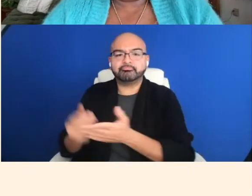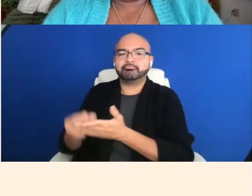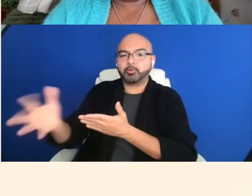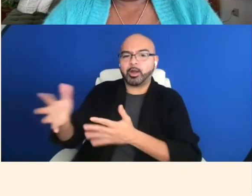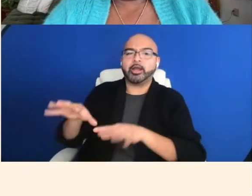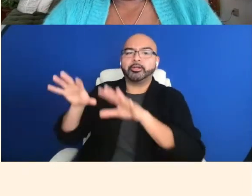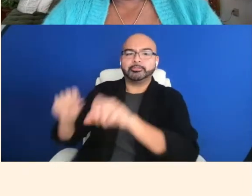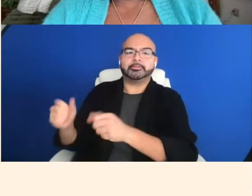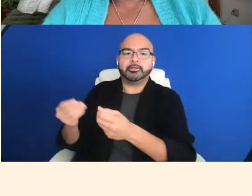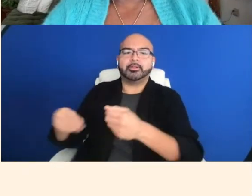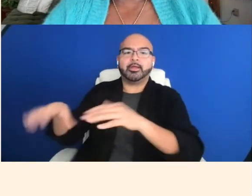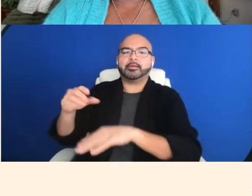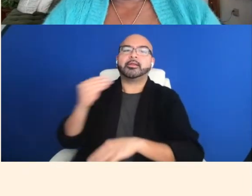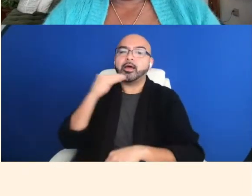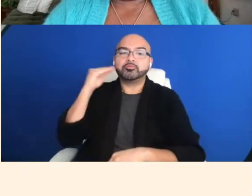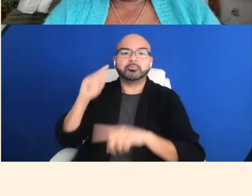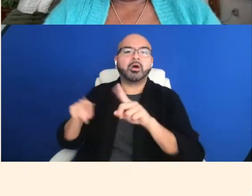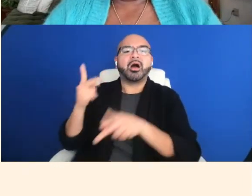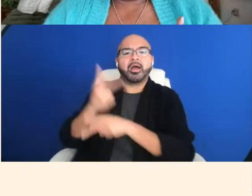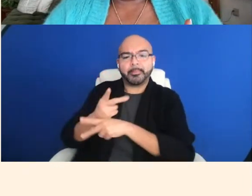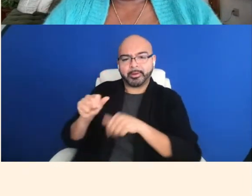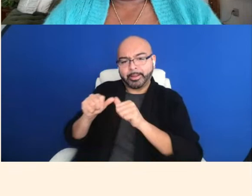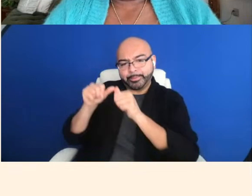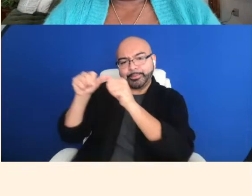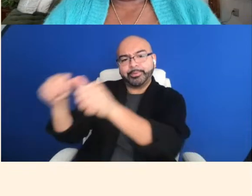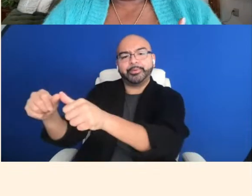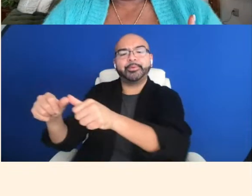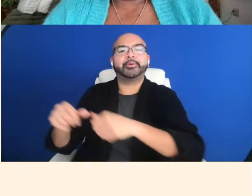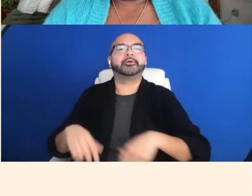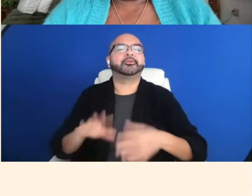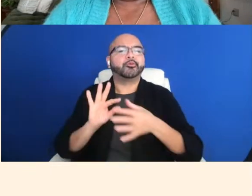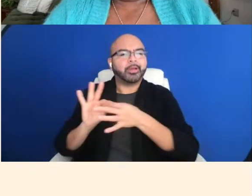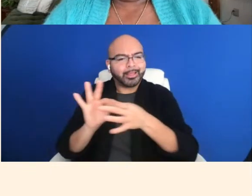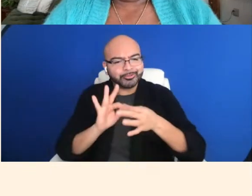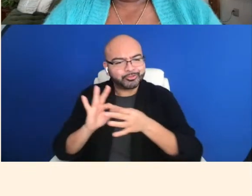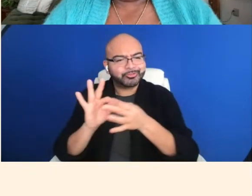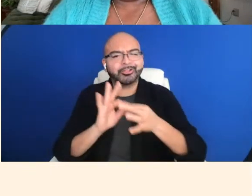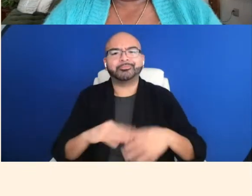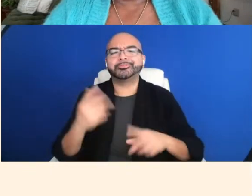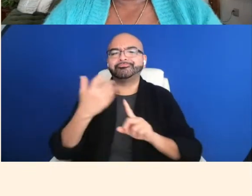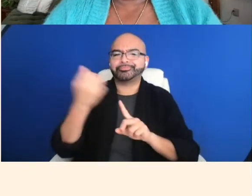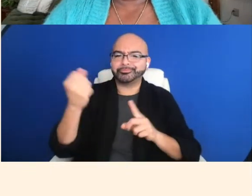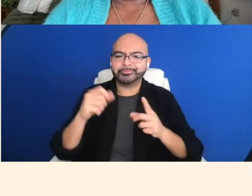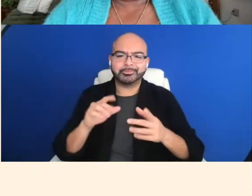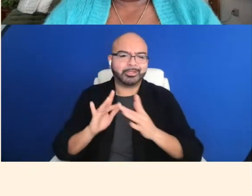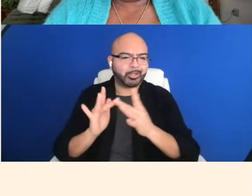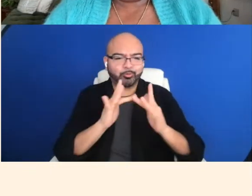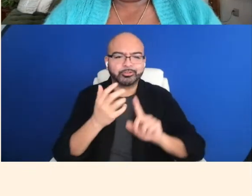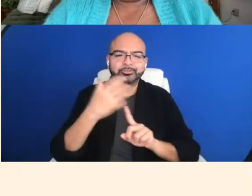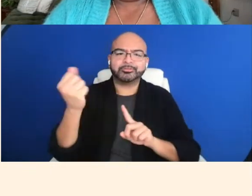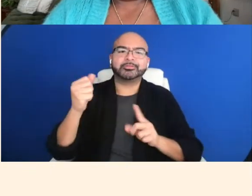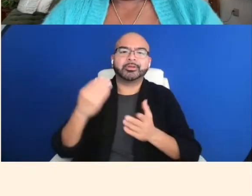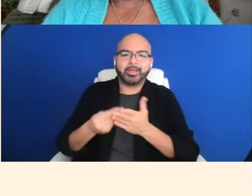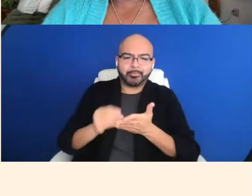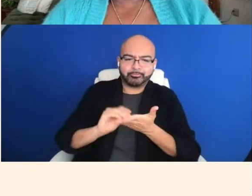to keep it. Relationships, networks, capital, skill